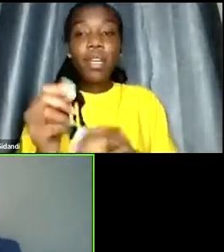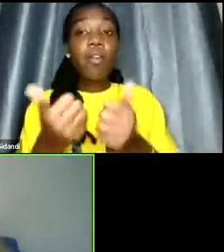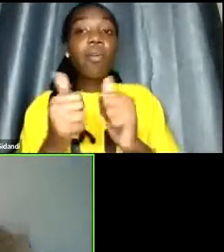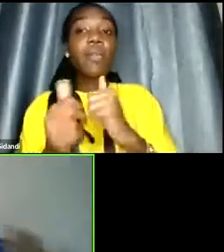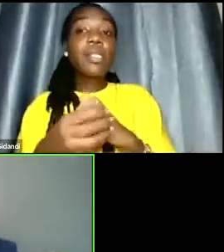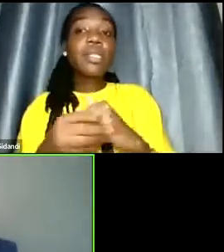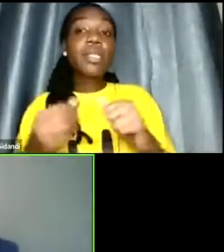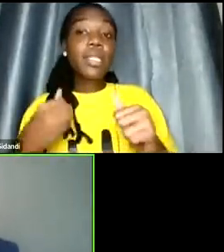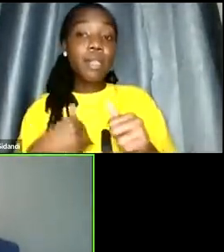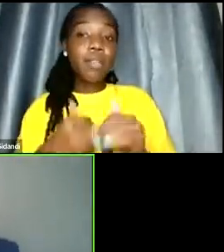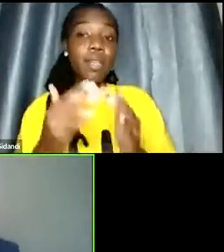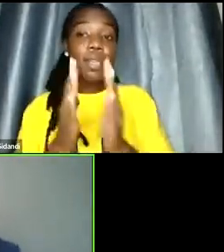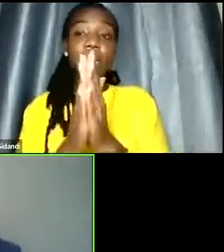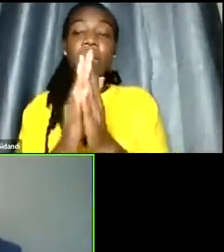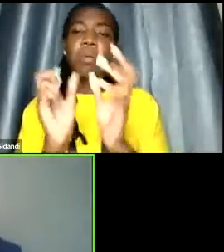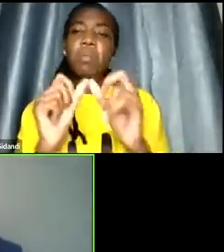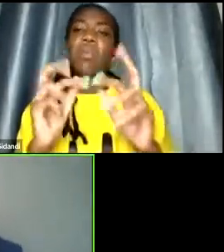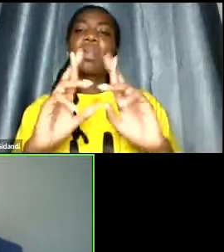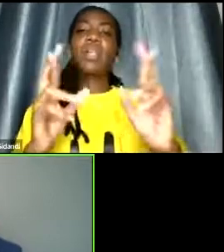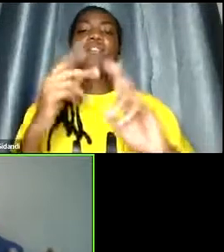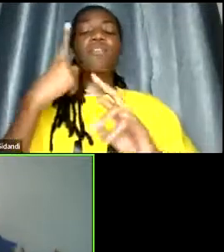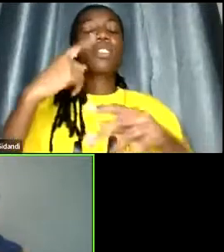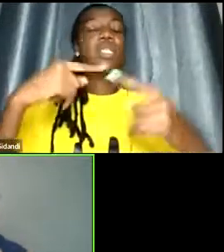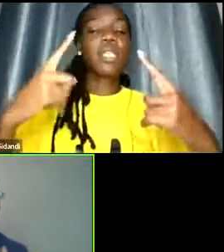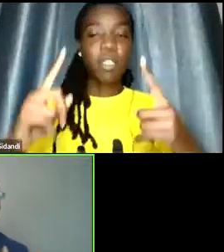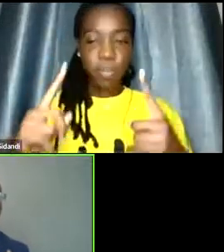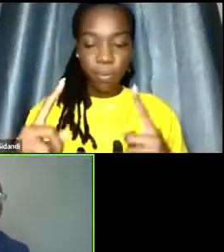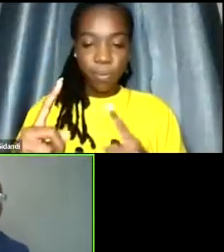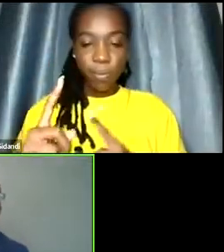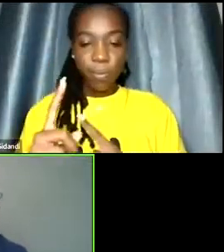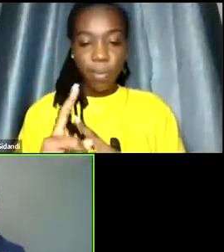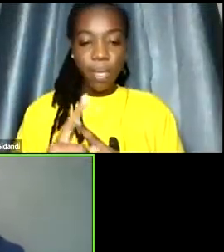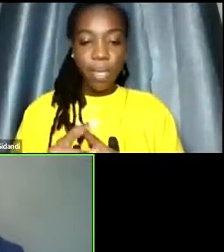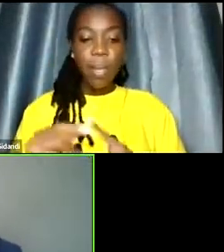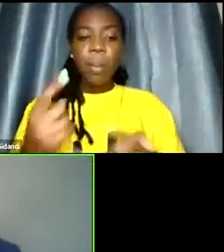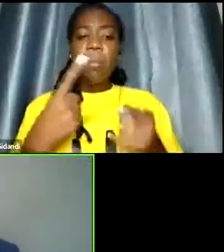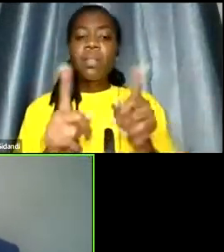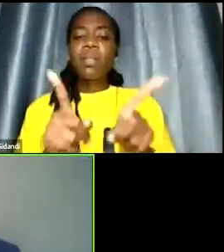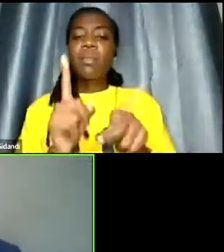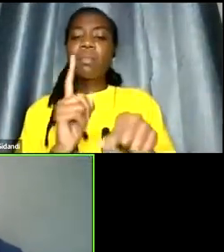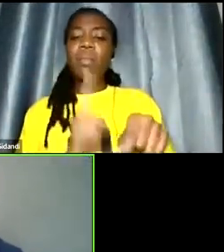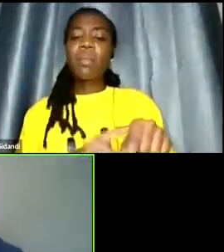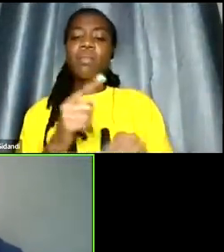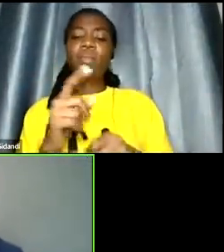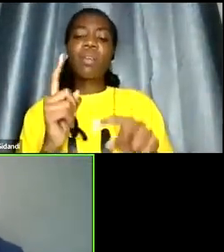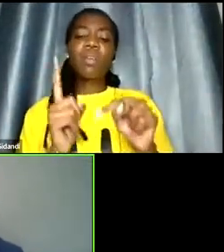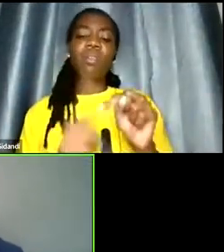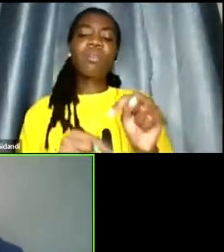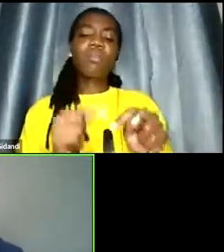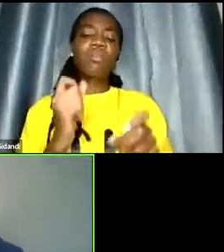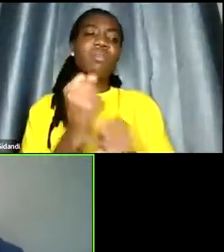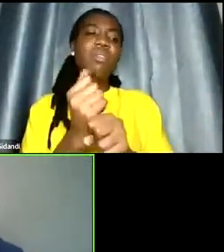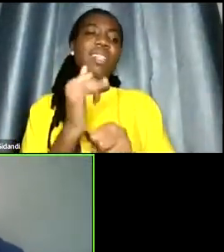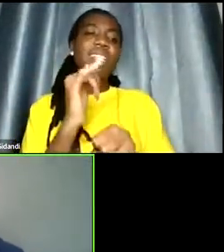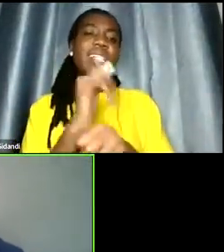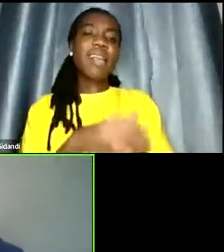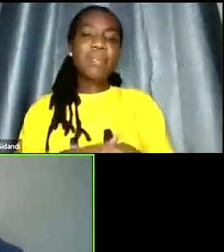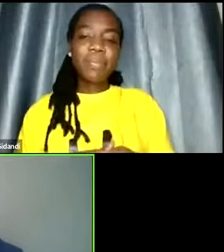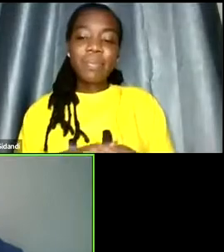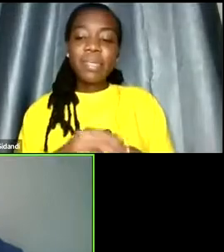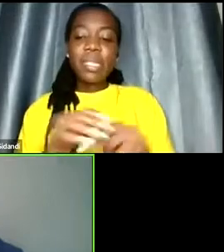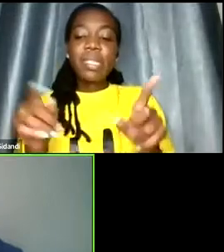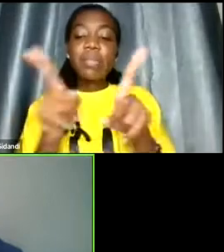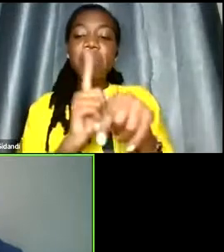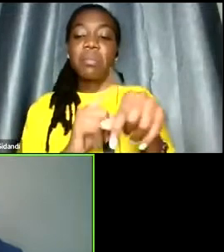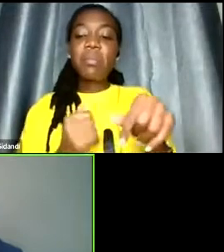they might also now be ready for succession. But also you can't just dwell on the hard skills, the functional skills. Also look at the soft skills, the